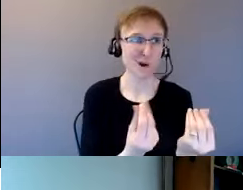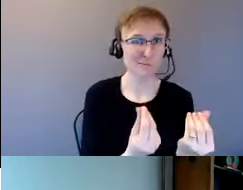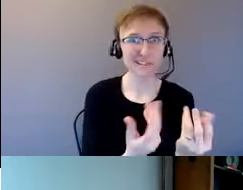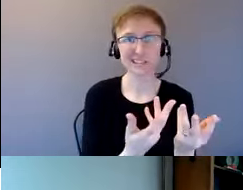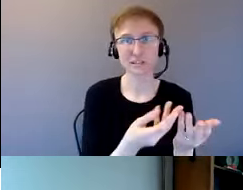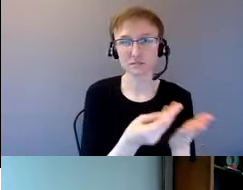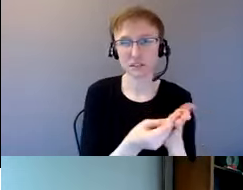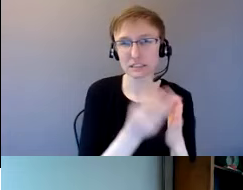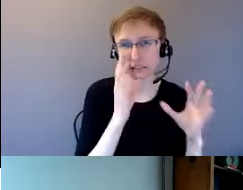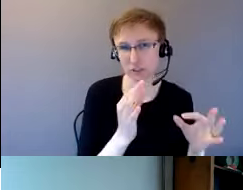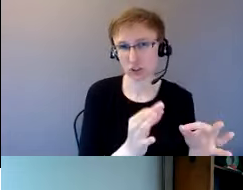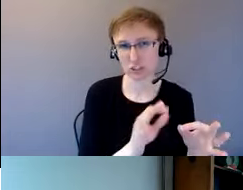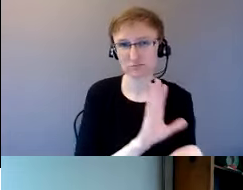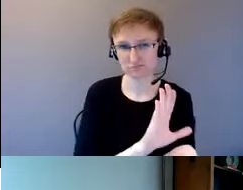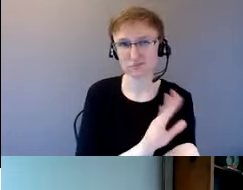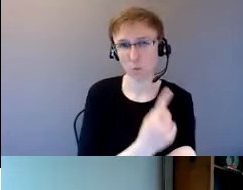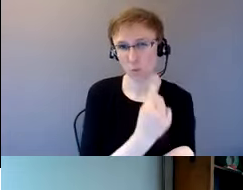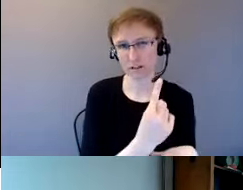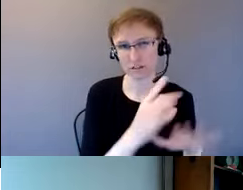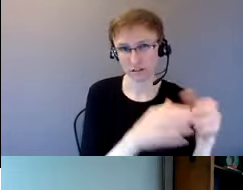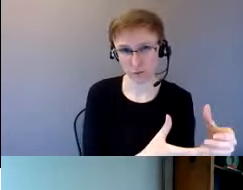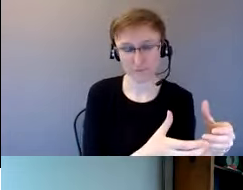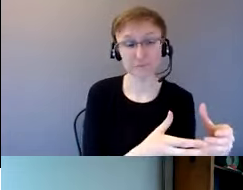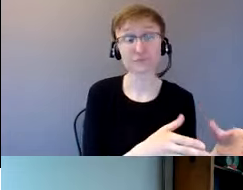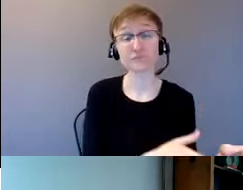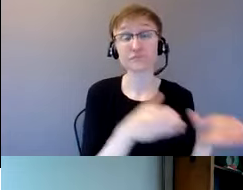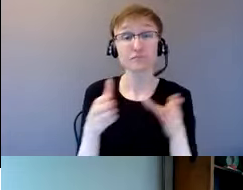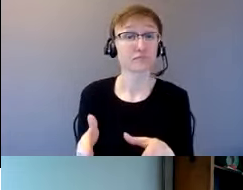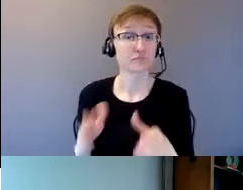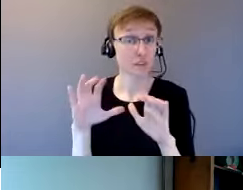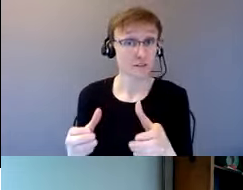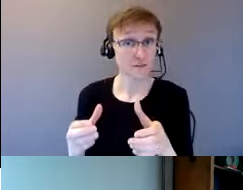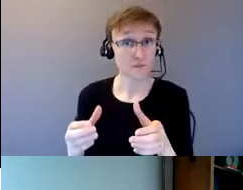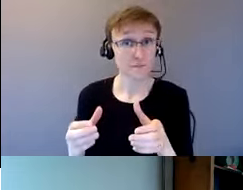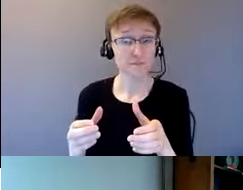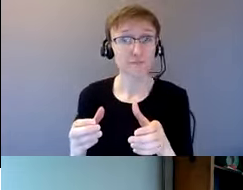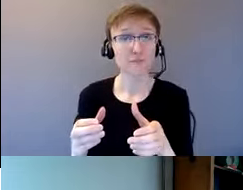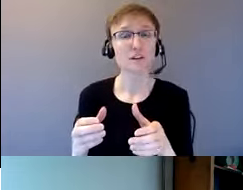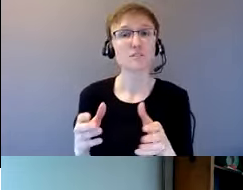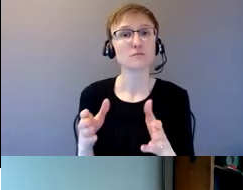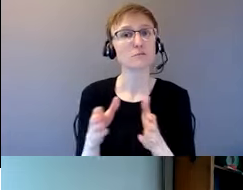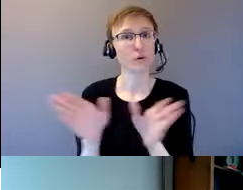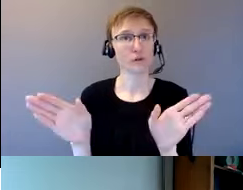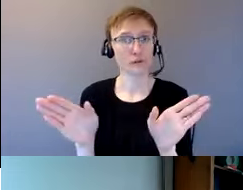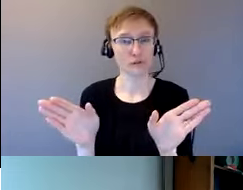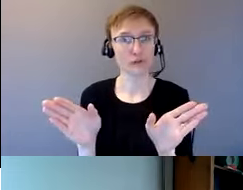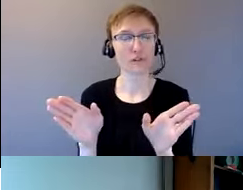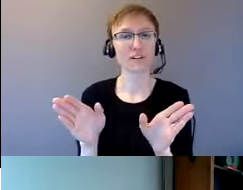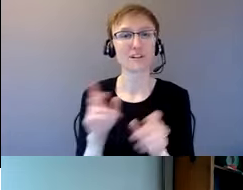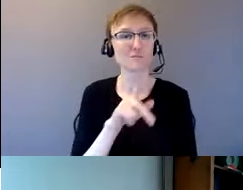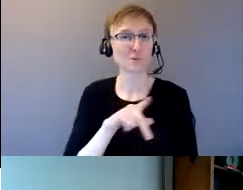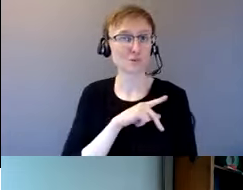financial decisions is one category. The other category that we deal a lot with is the broad category of personal